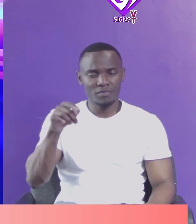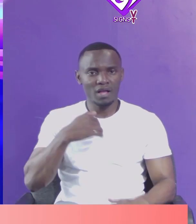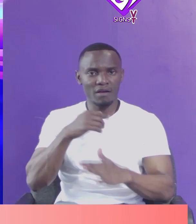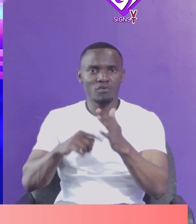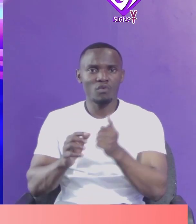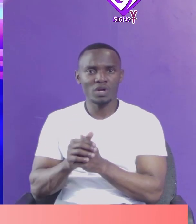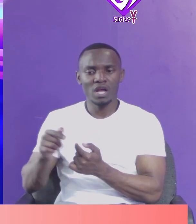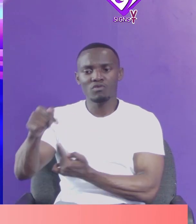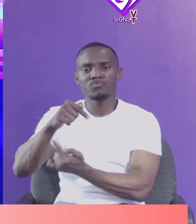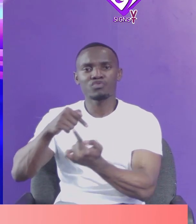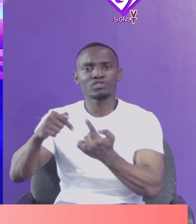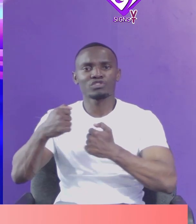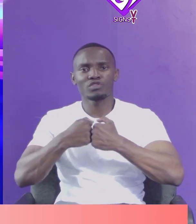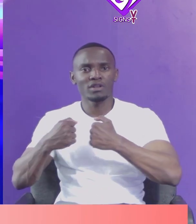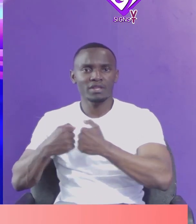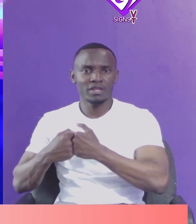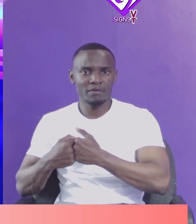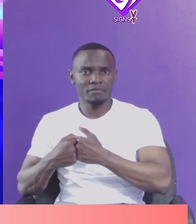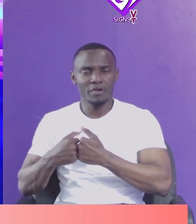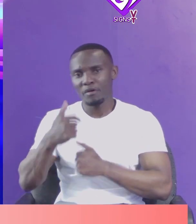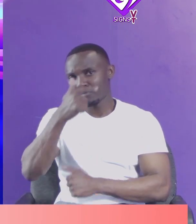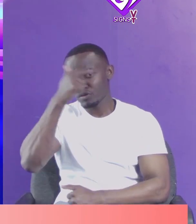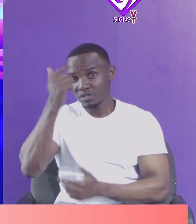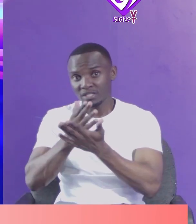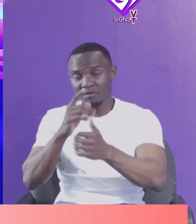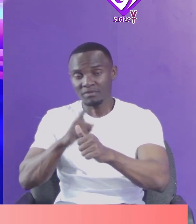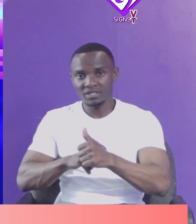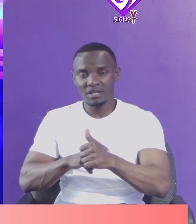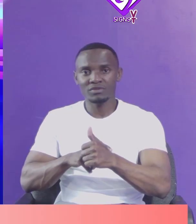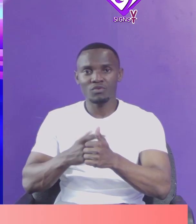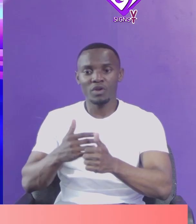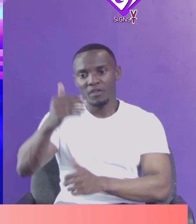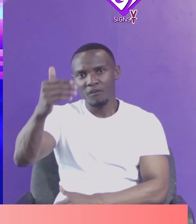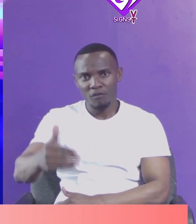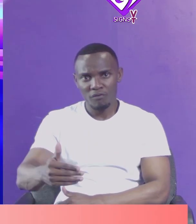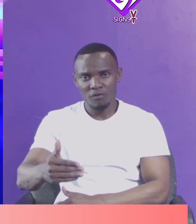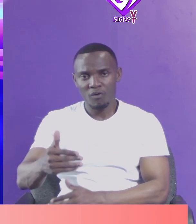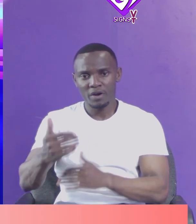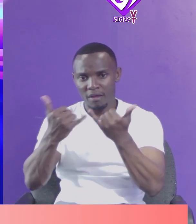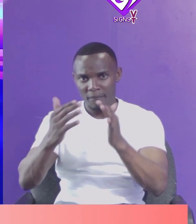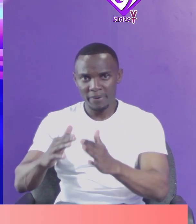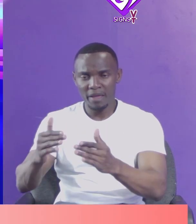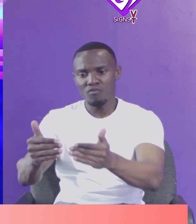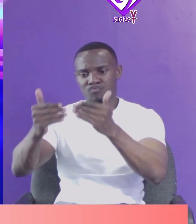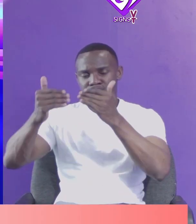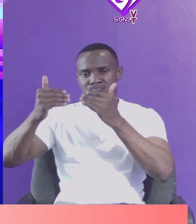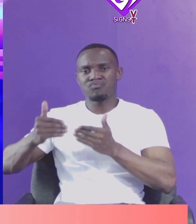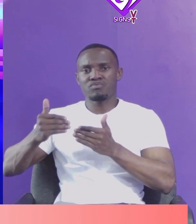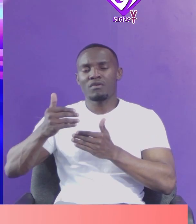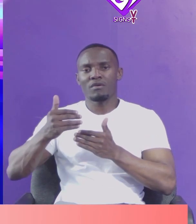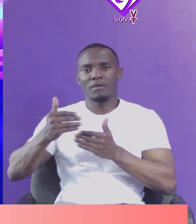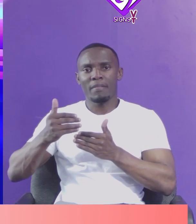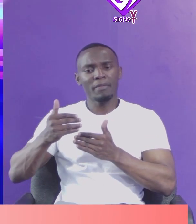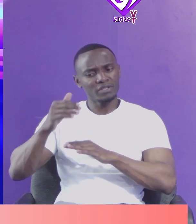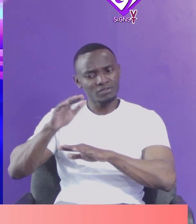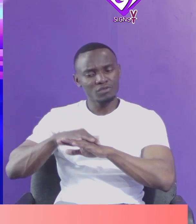kind of a game. You could find like Kane is falling all the way back, which is good. Yeah. But I also feel like maybe there's something going